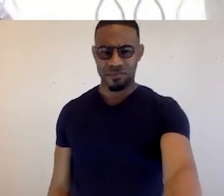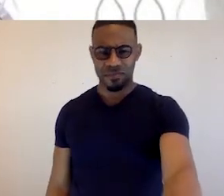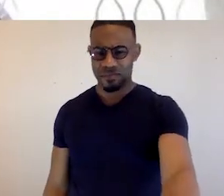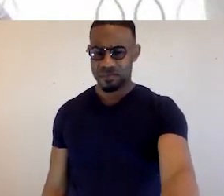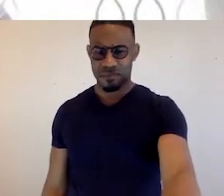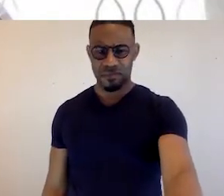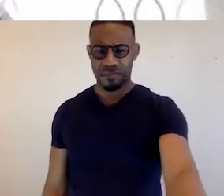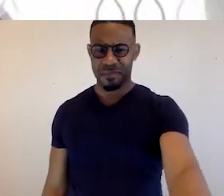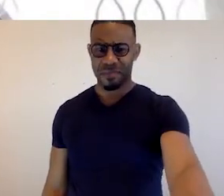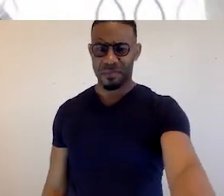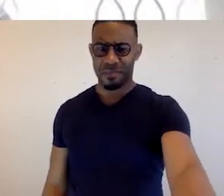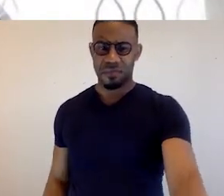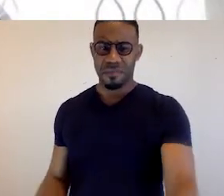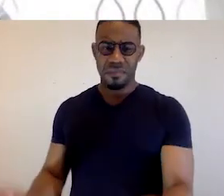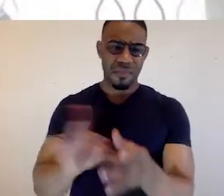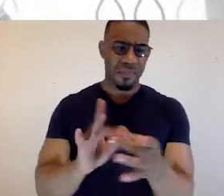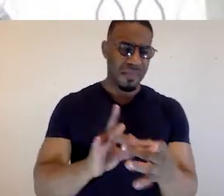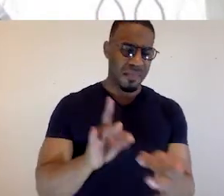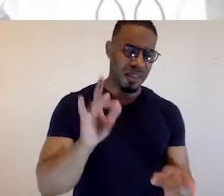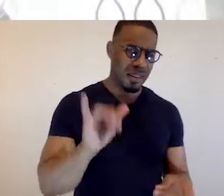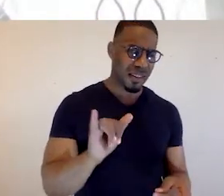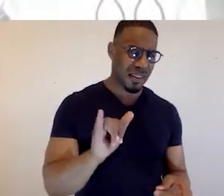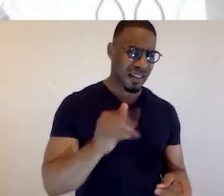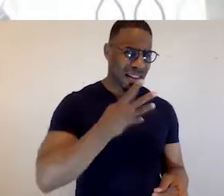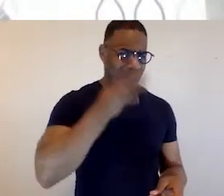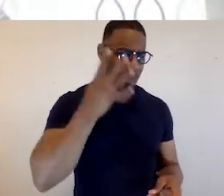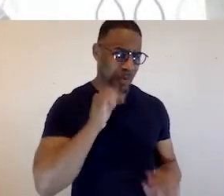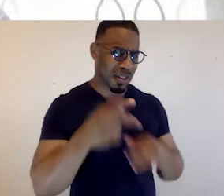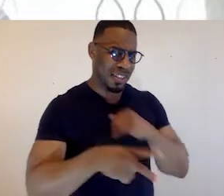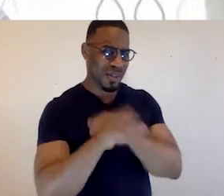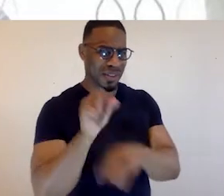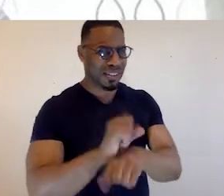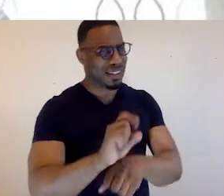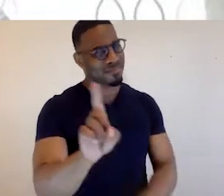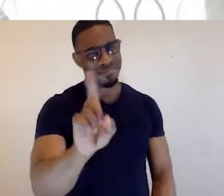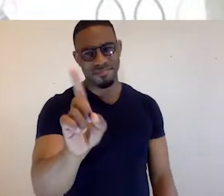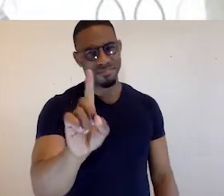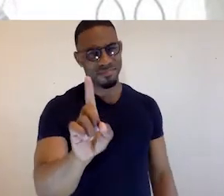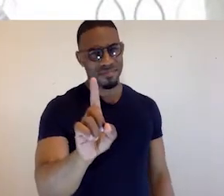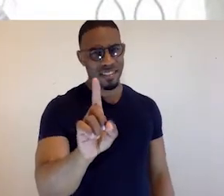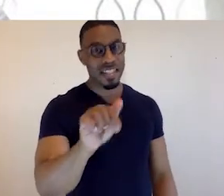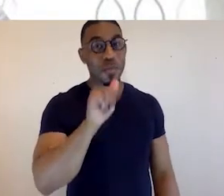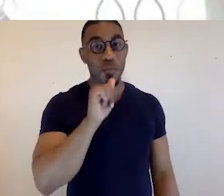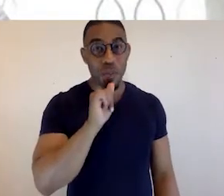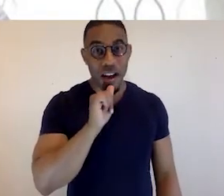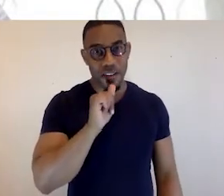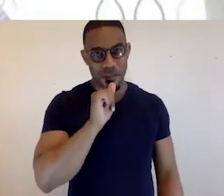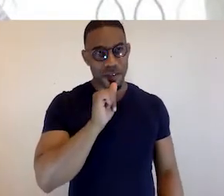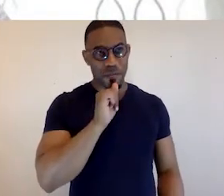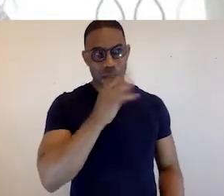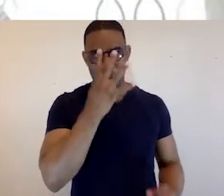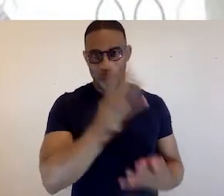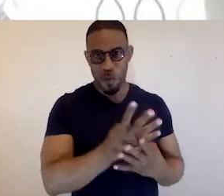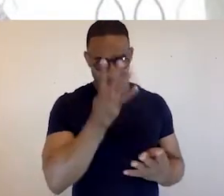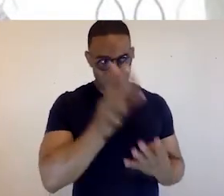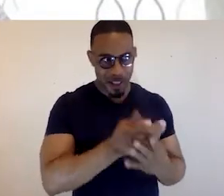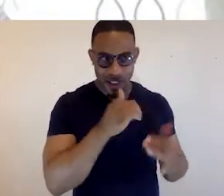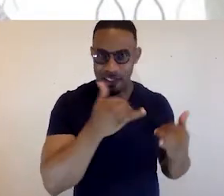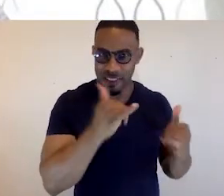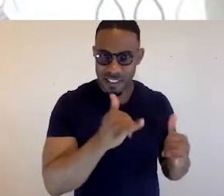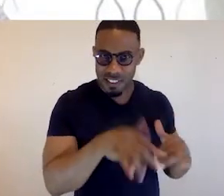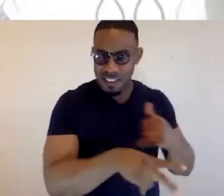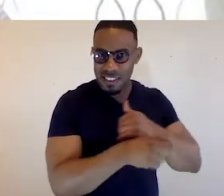They say that it's immigrants who are stealing your jobs. No, it's private prisons that are